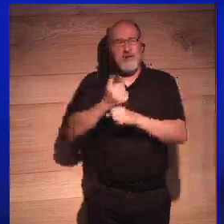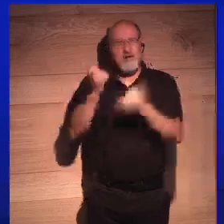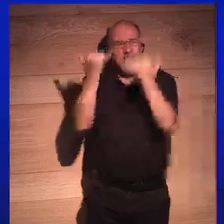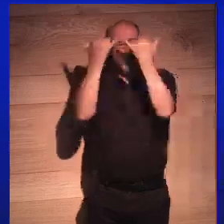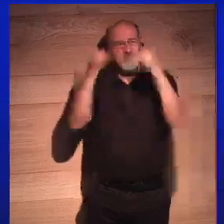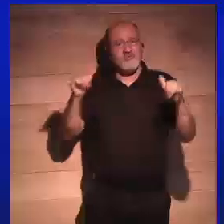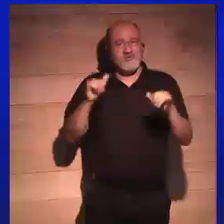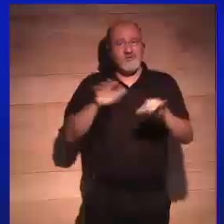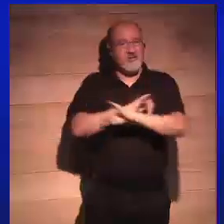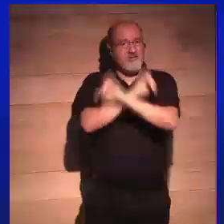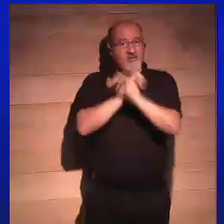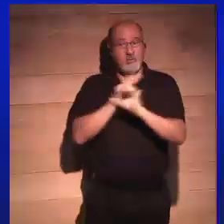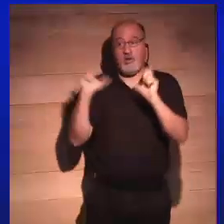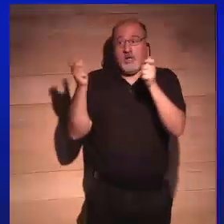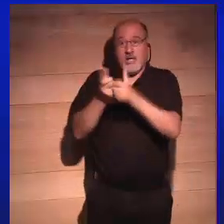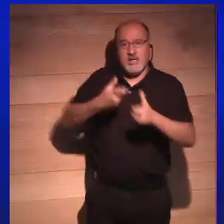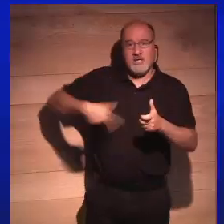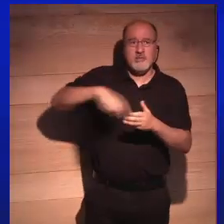work happily